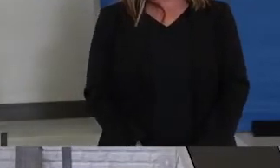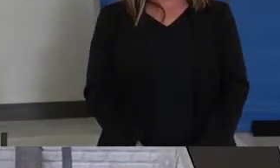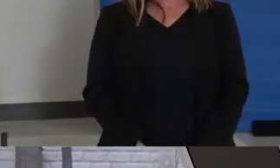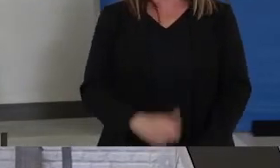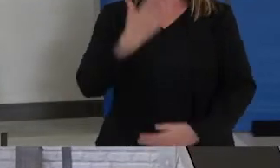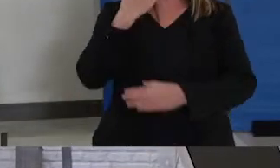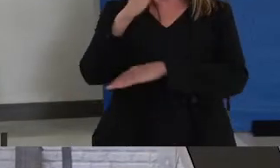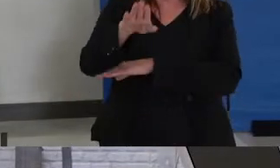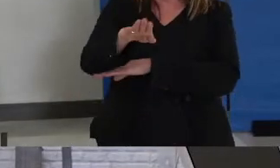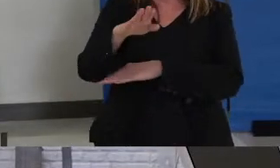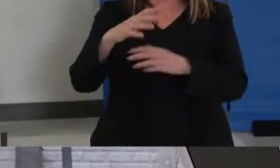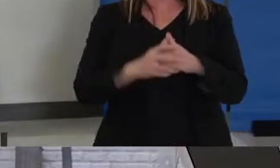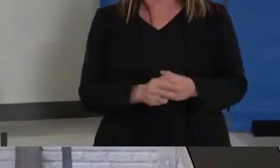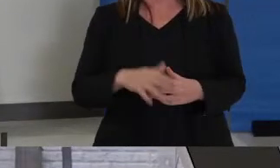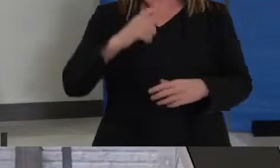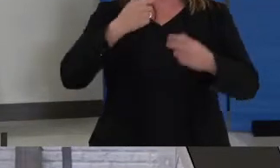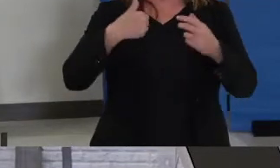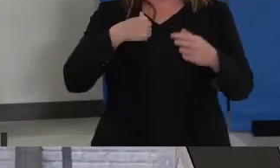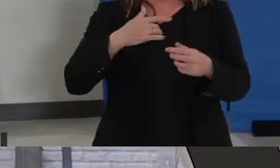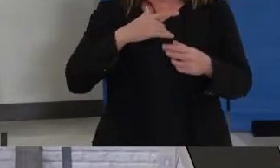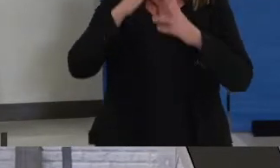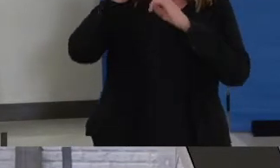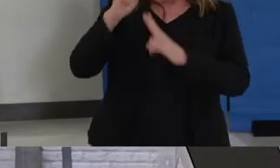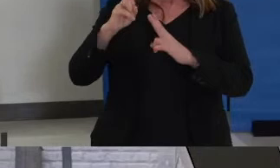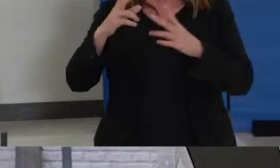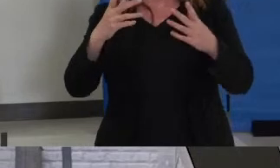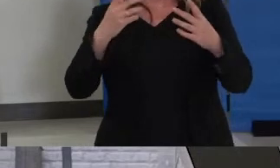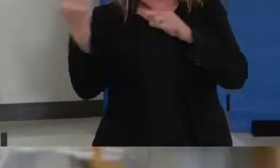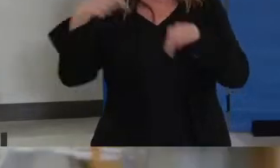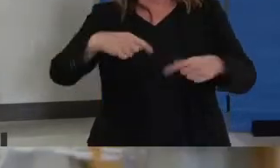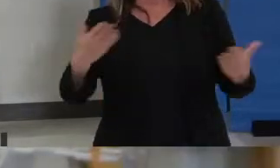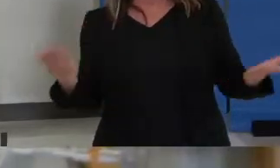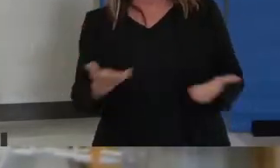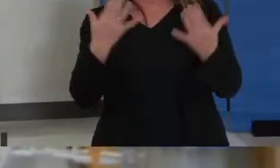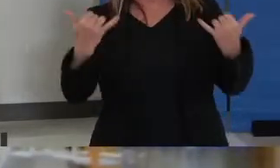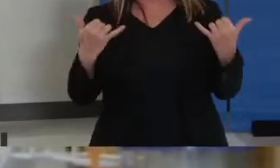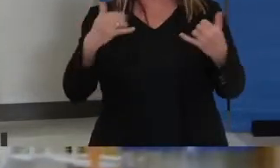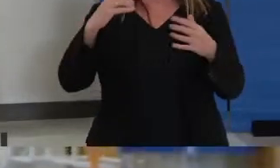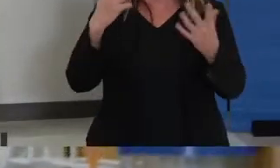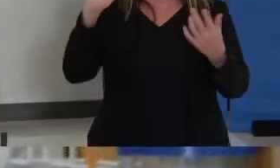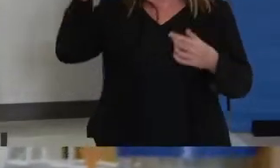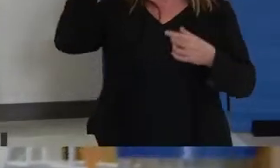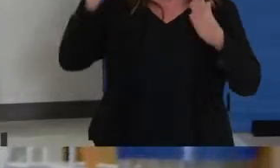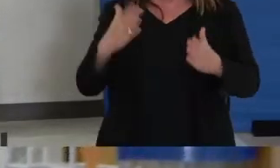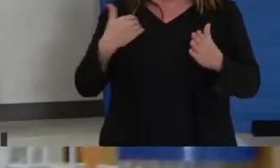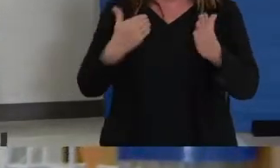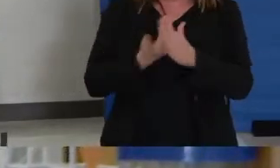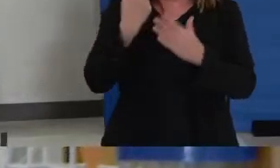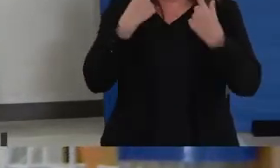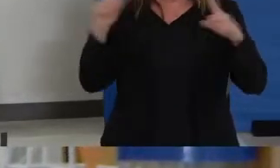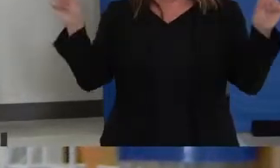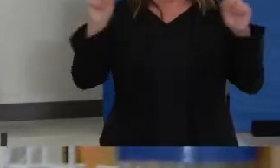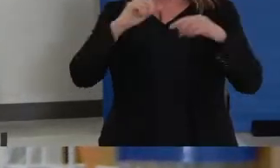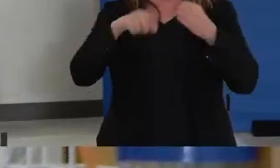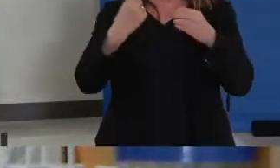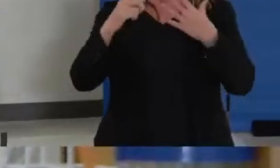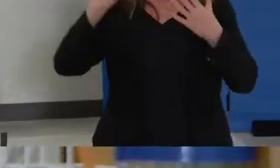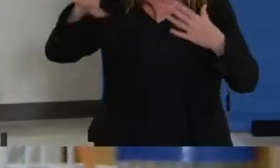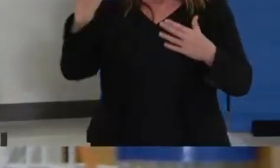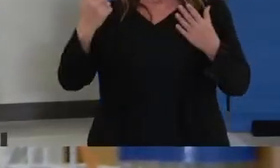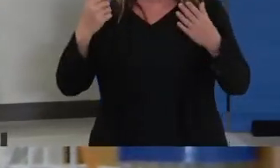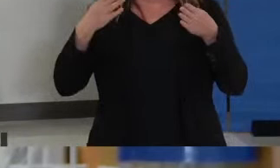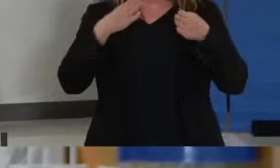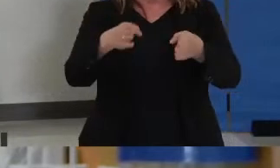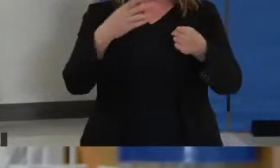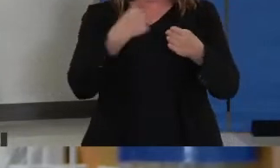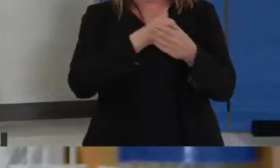Good afternoon, everybody. It is my great honor to be with you here today with the governor as he makes this new announcement about another way we're going to get things